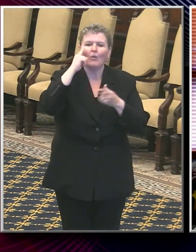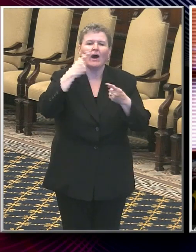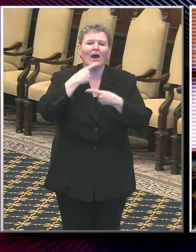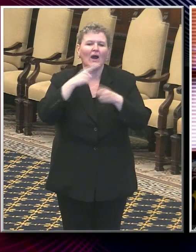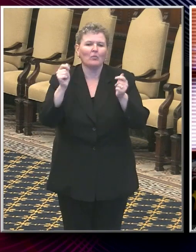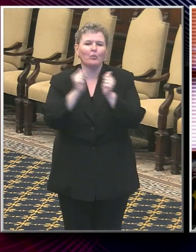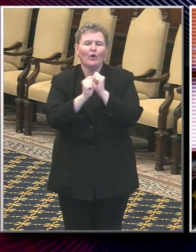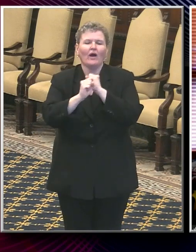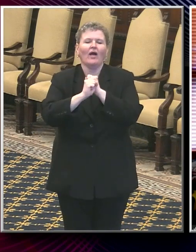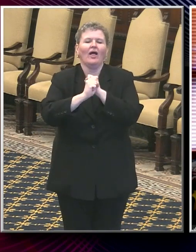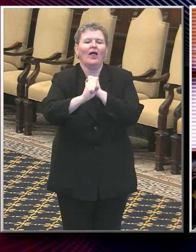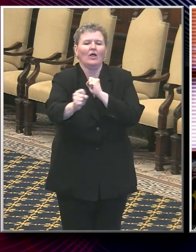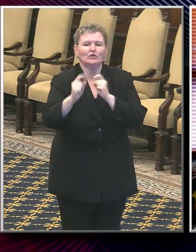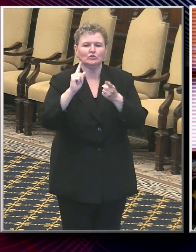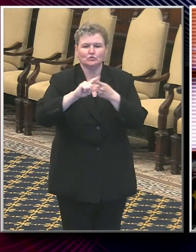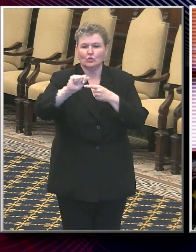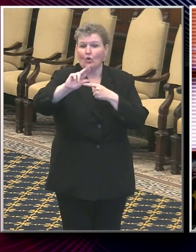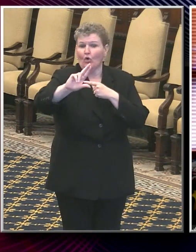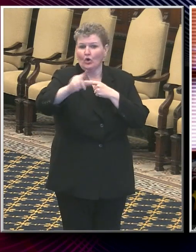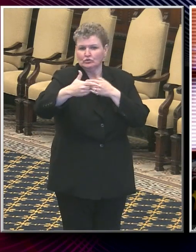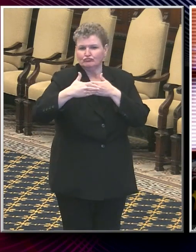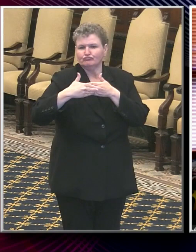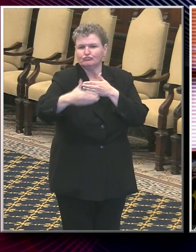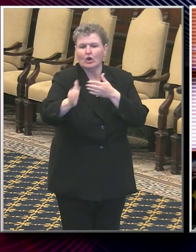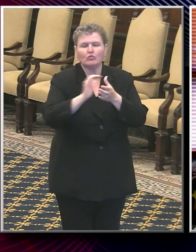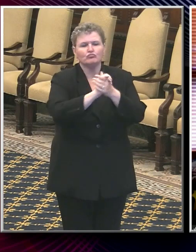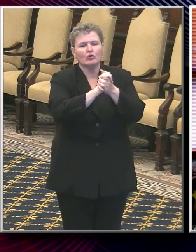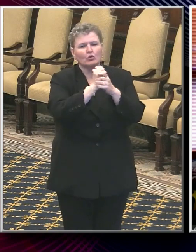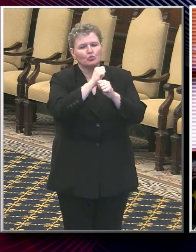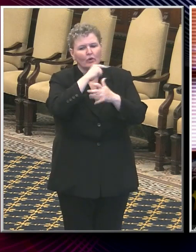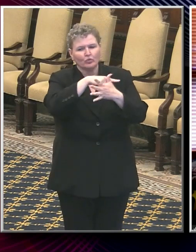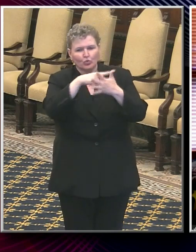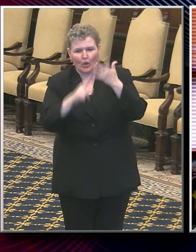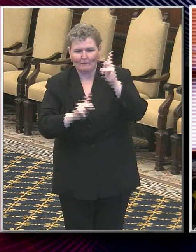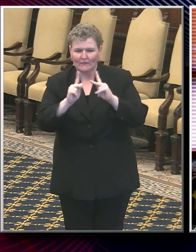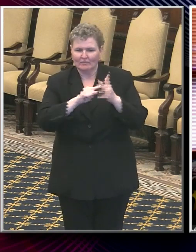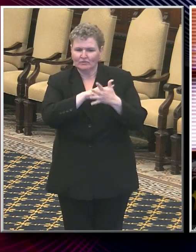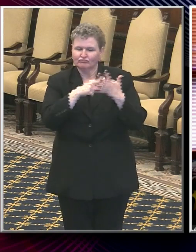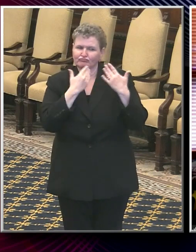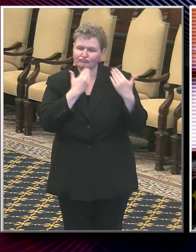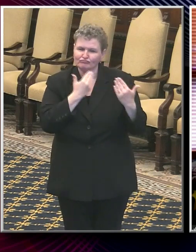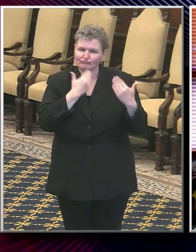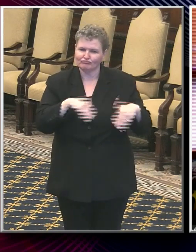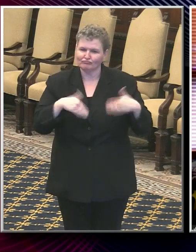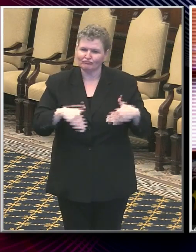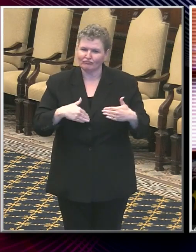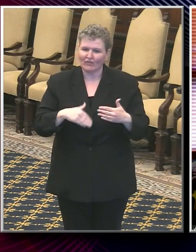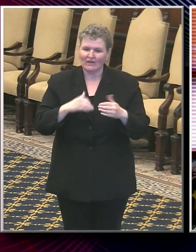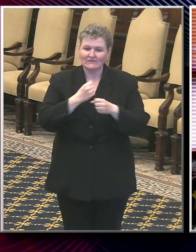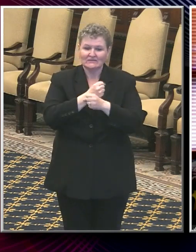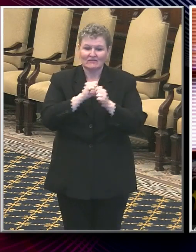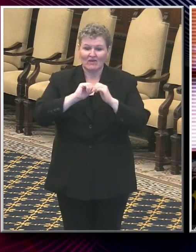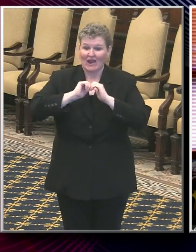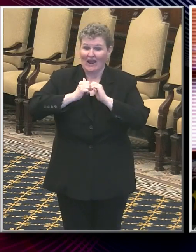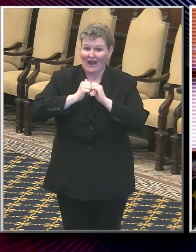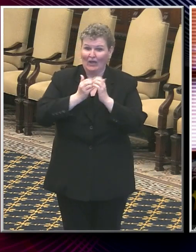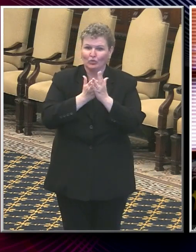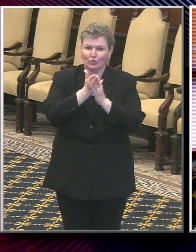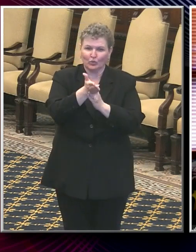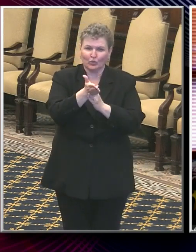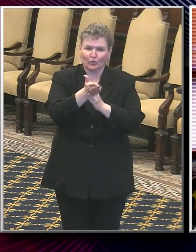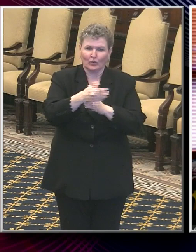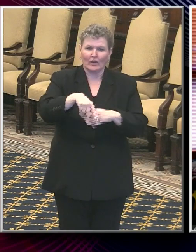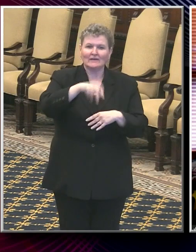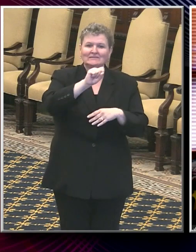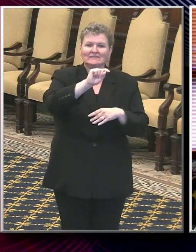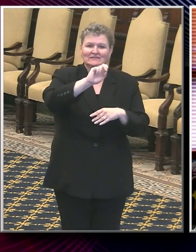through August. So congratulations to all those involved. To get involved with Step Up to the Plate, visit